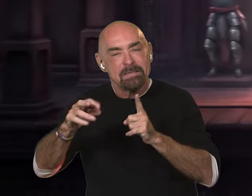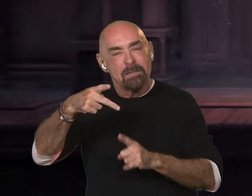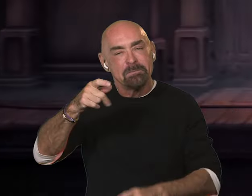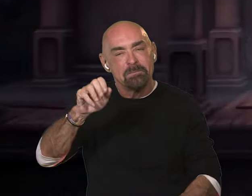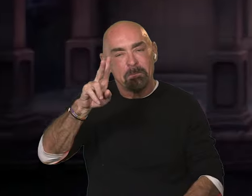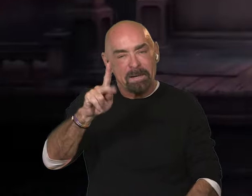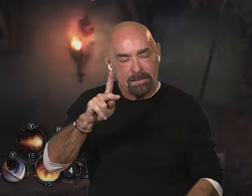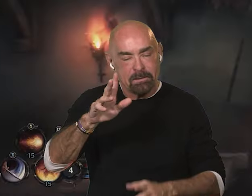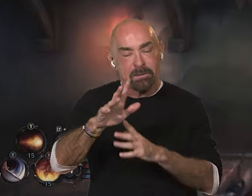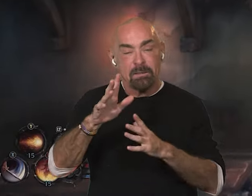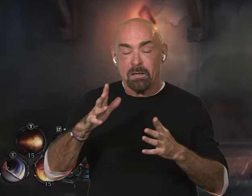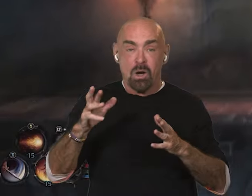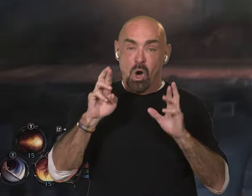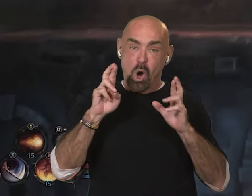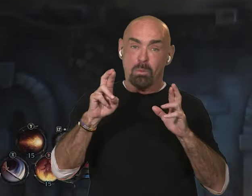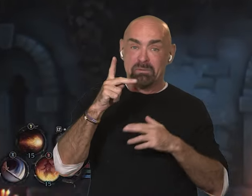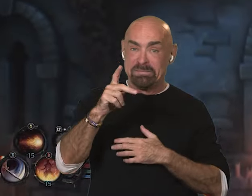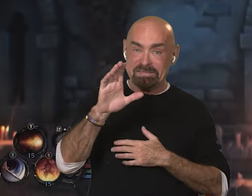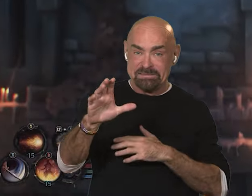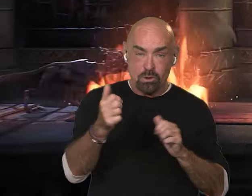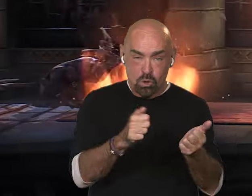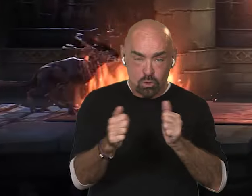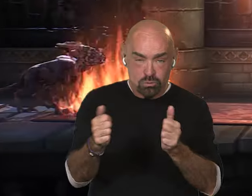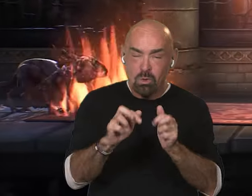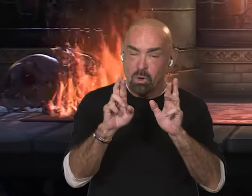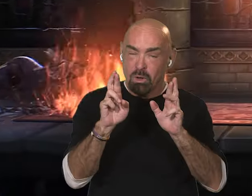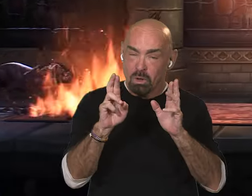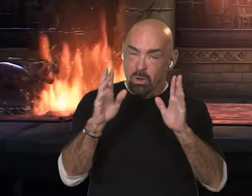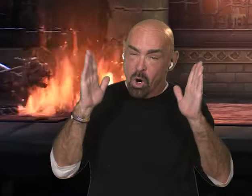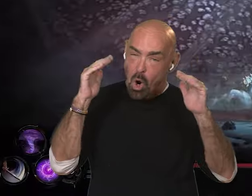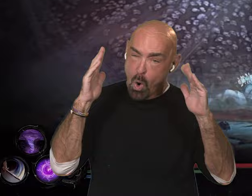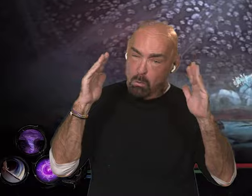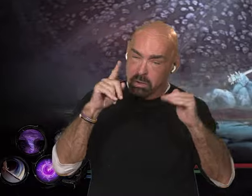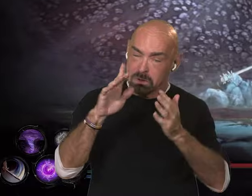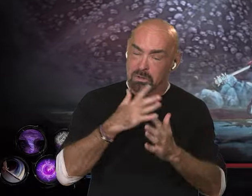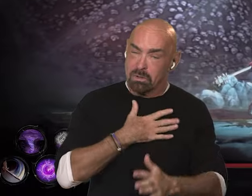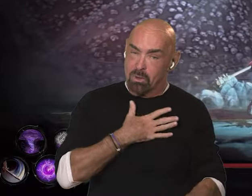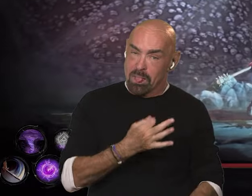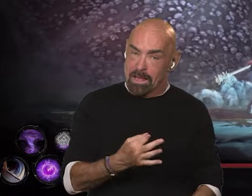forward to bringing Mandragora to your PC and consoles, and really hope you enjoy playing.